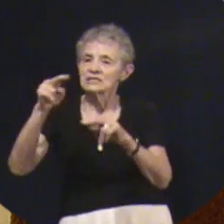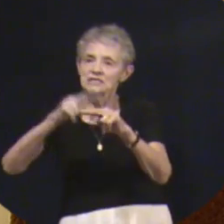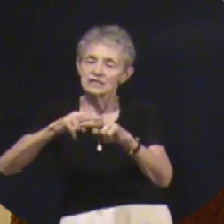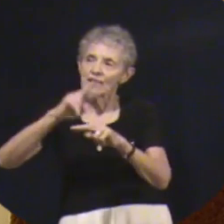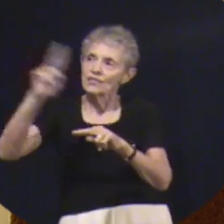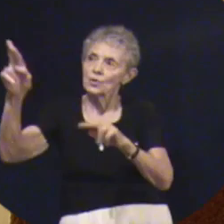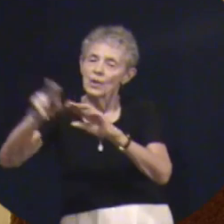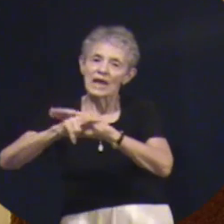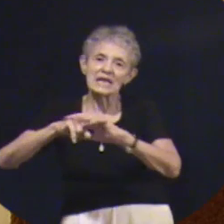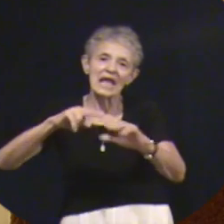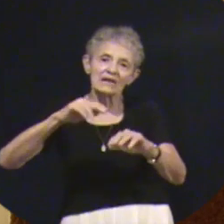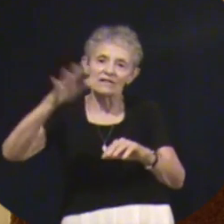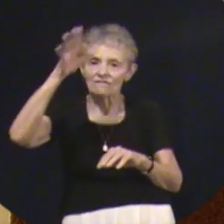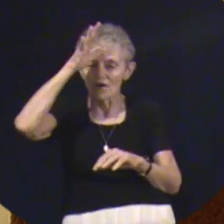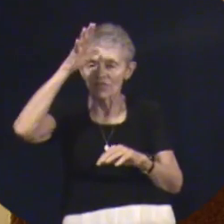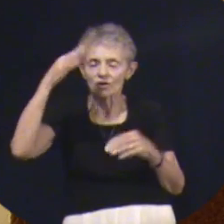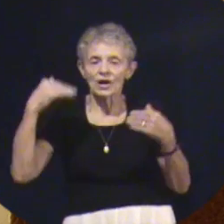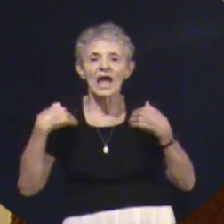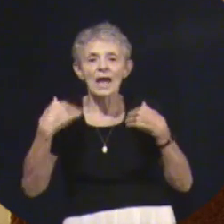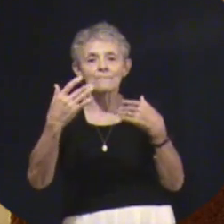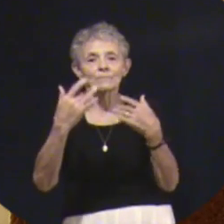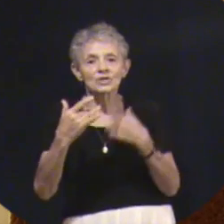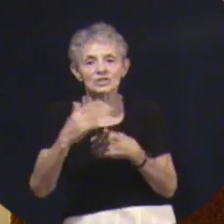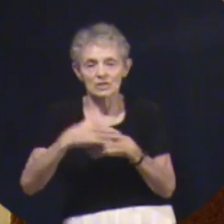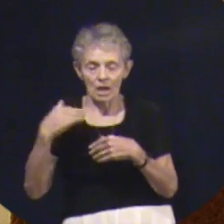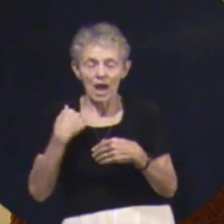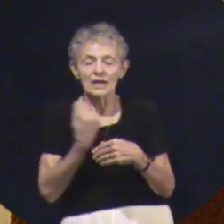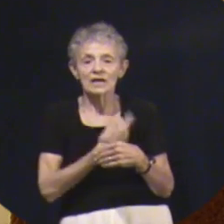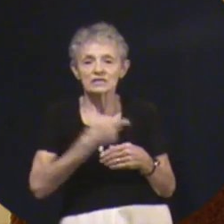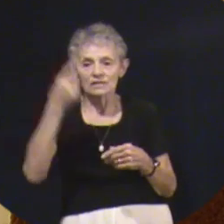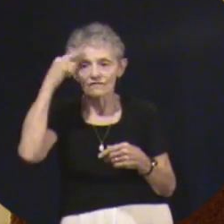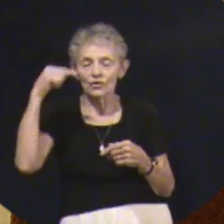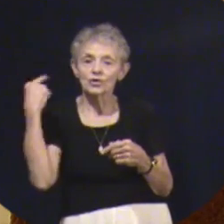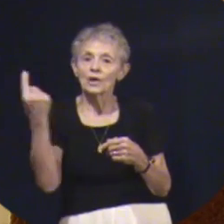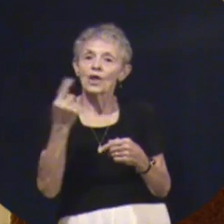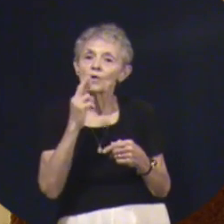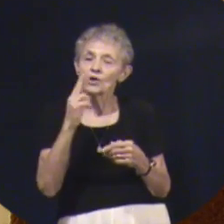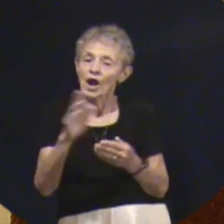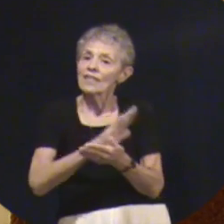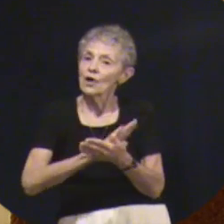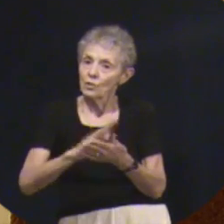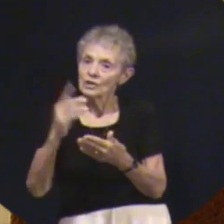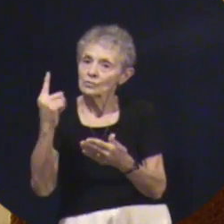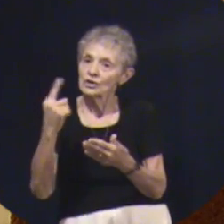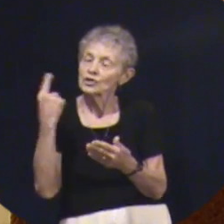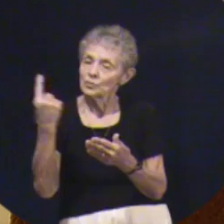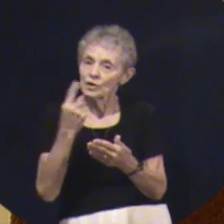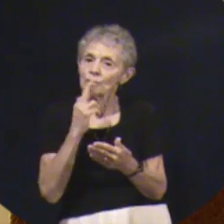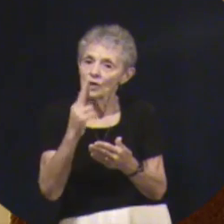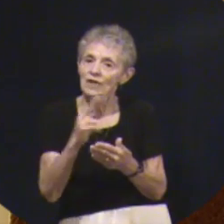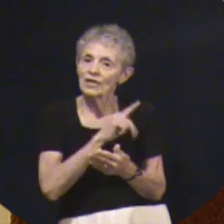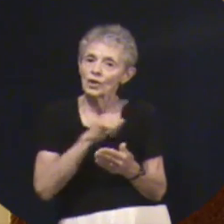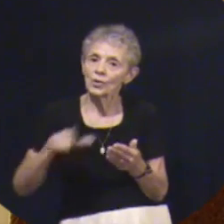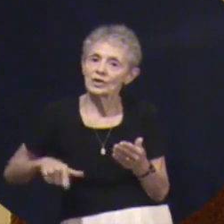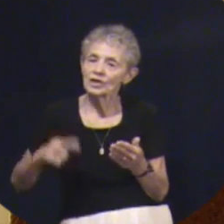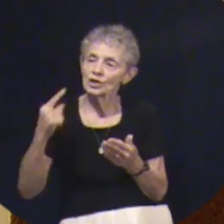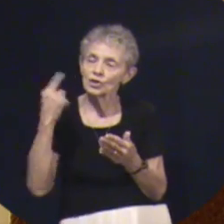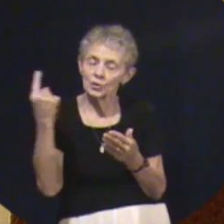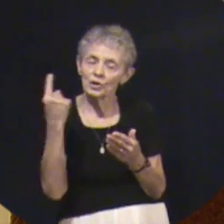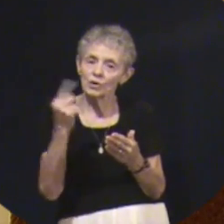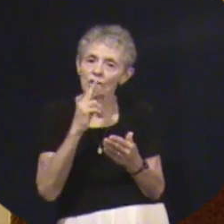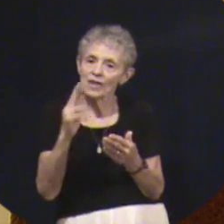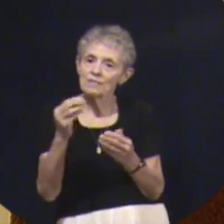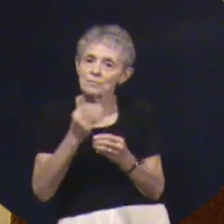right hand of the Father, have mercy on us. For you alone are the Holy One, you alone are the Lord,